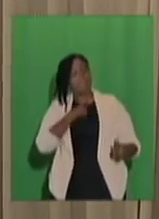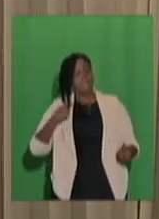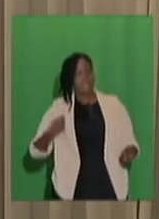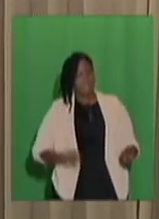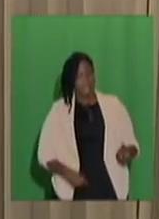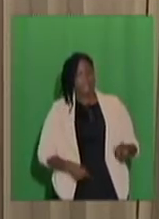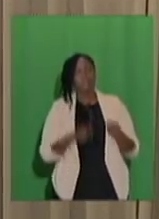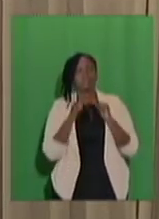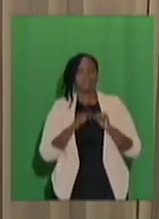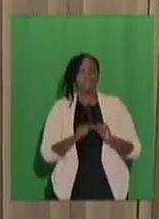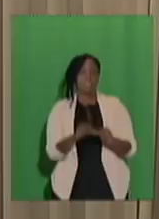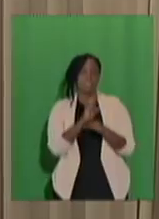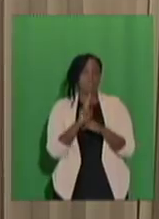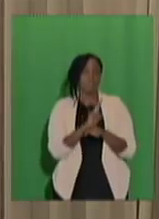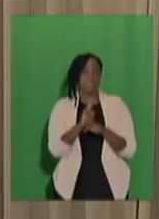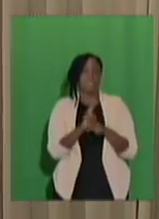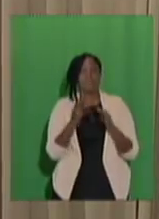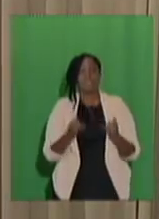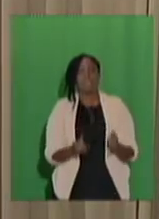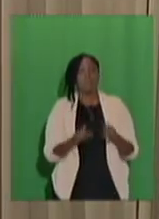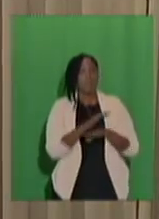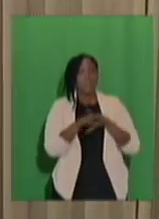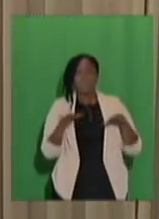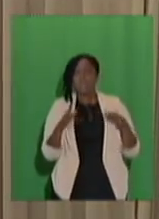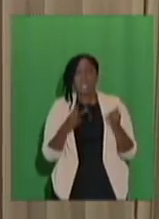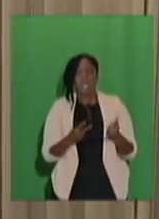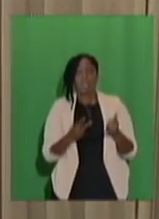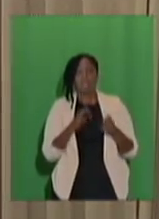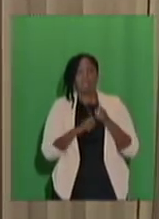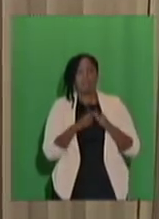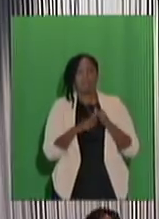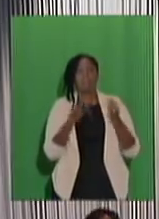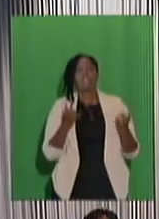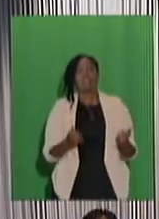our behalf, so we don't have a deficiency in testing capacity at this point.